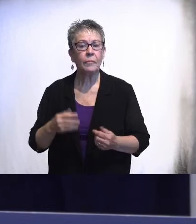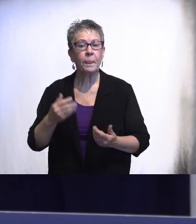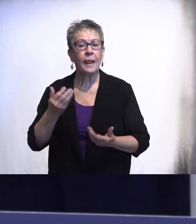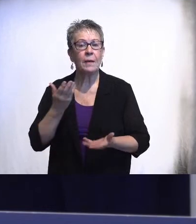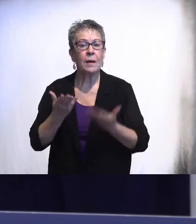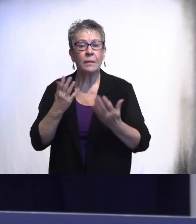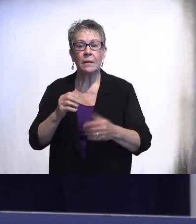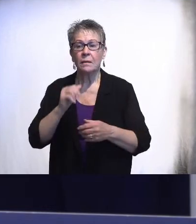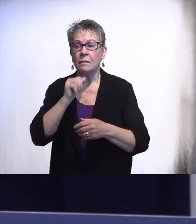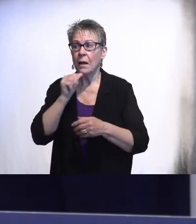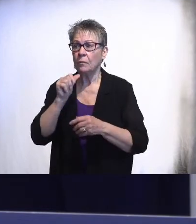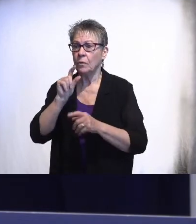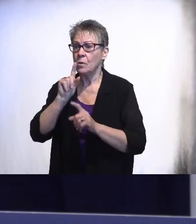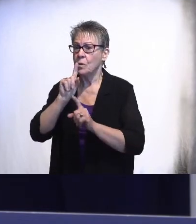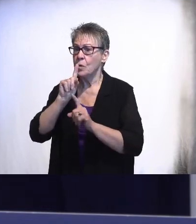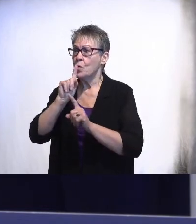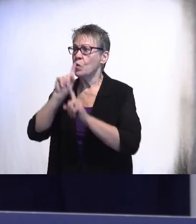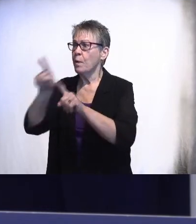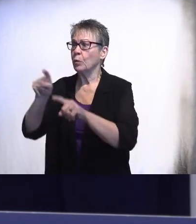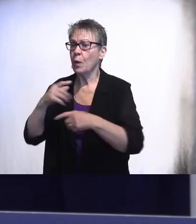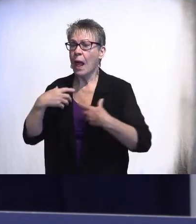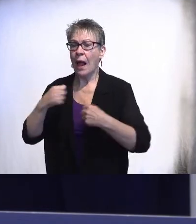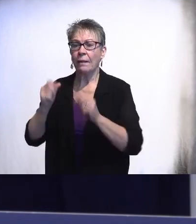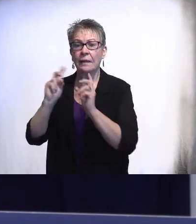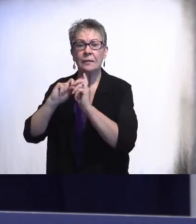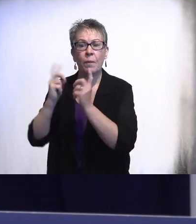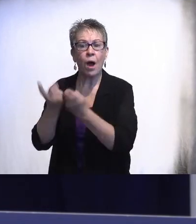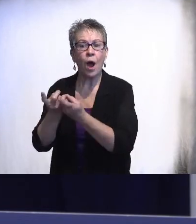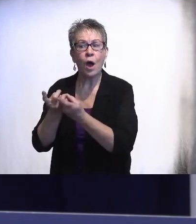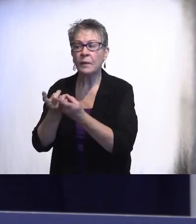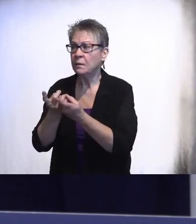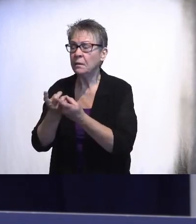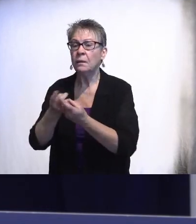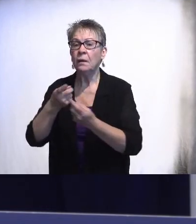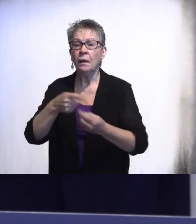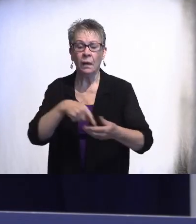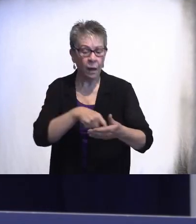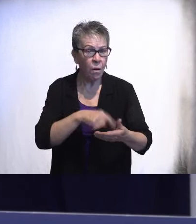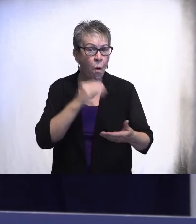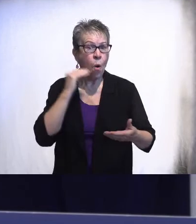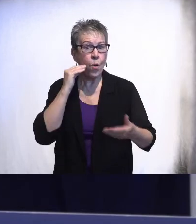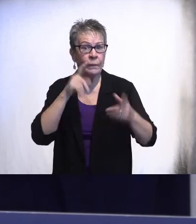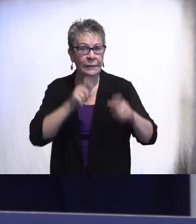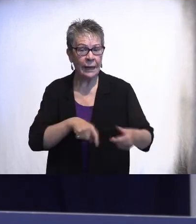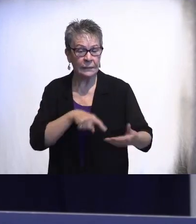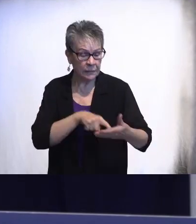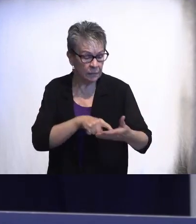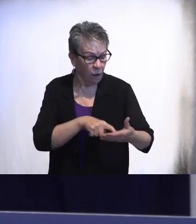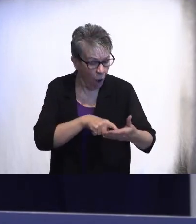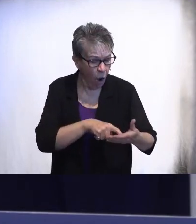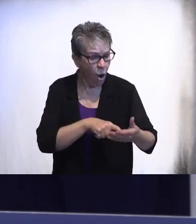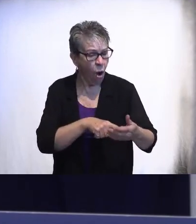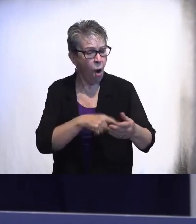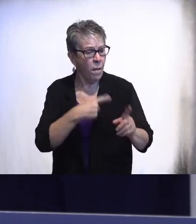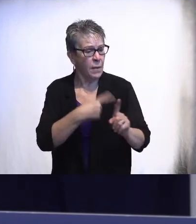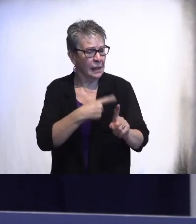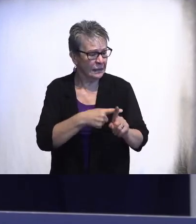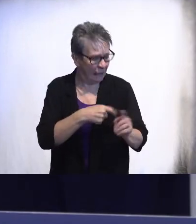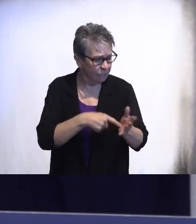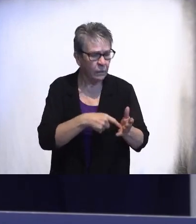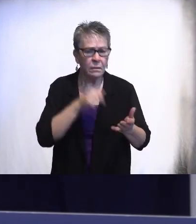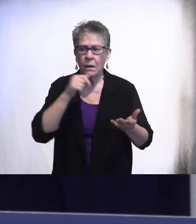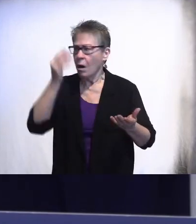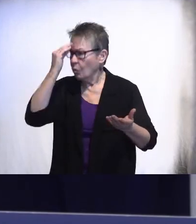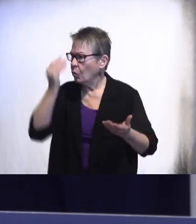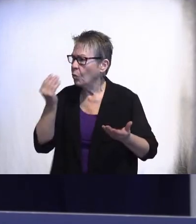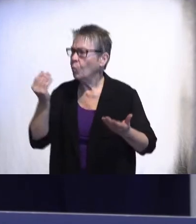which places the responsibility on the individual to self-isolate for the recommended period of time